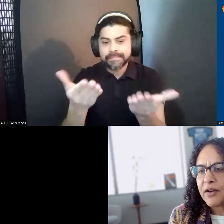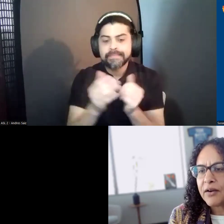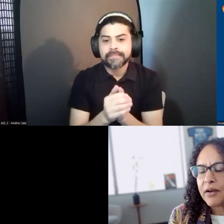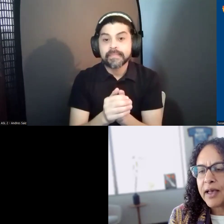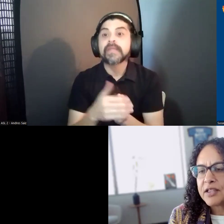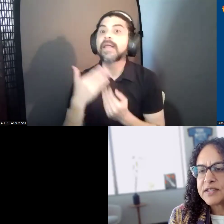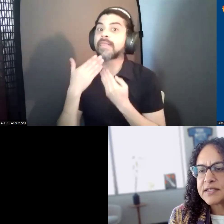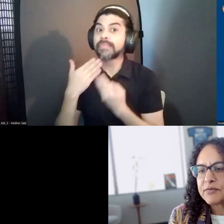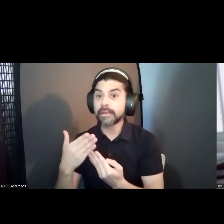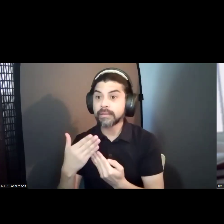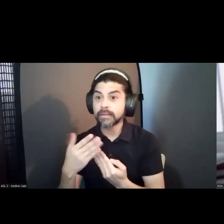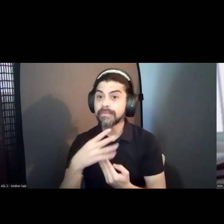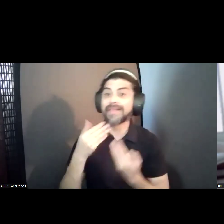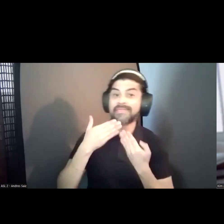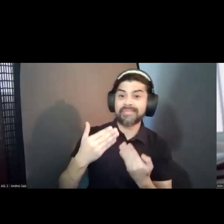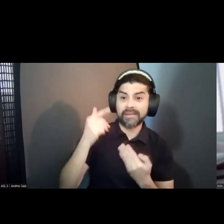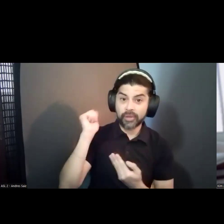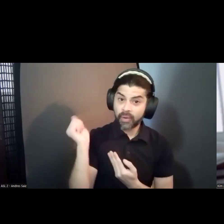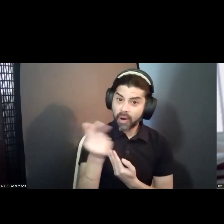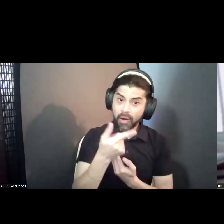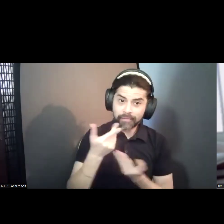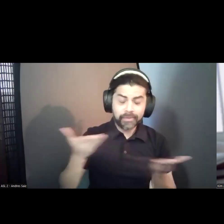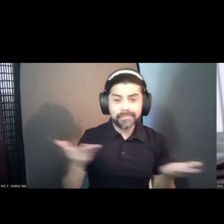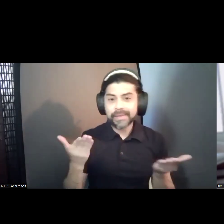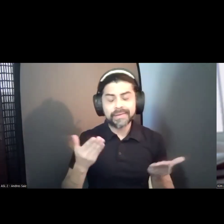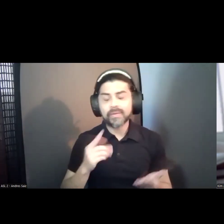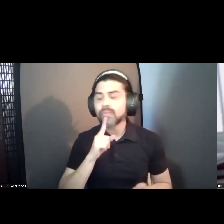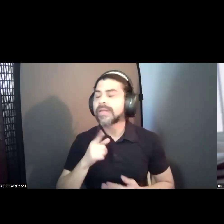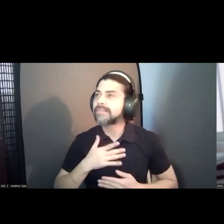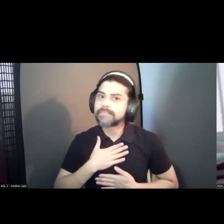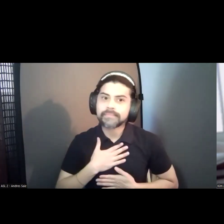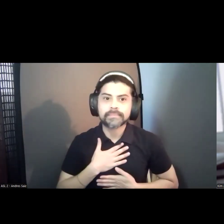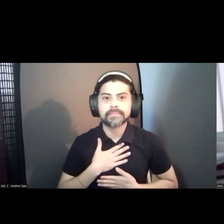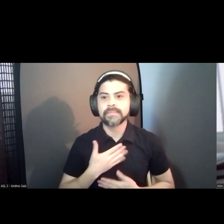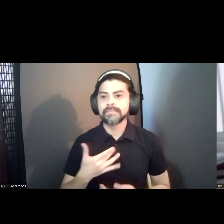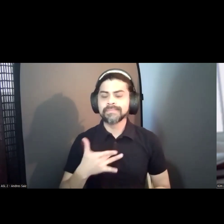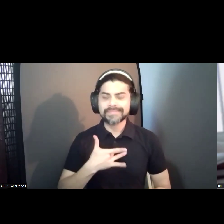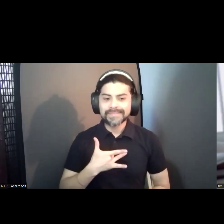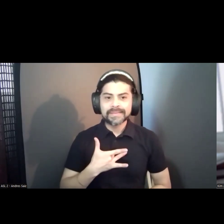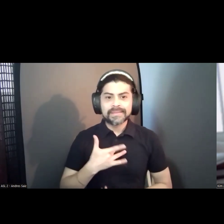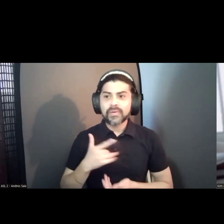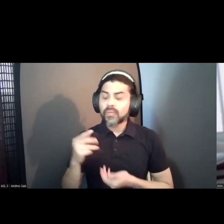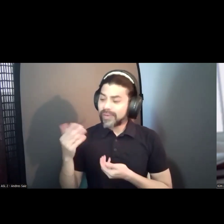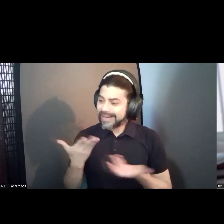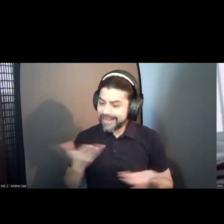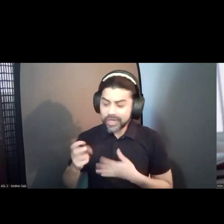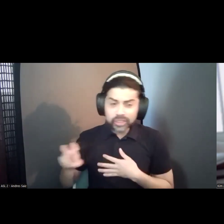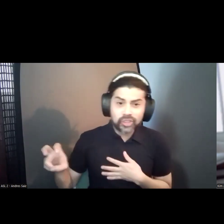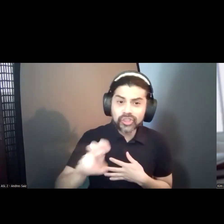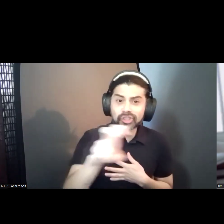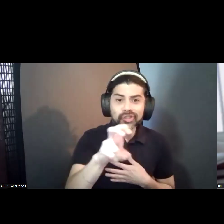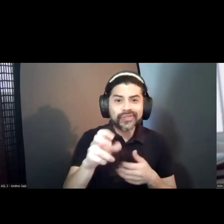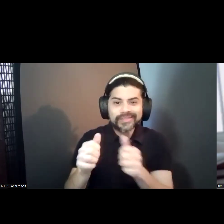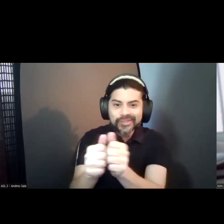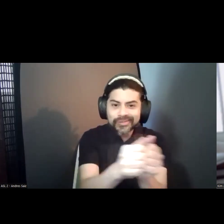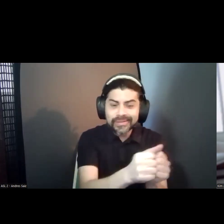being here. Just first, tremendous gratitude for each of you in this journey together, and phenomenal to be in